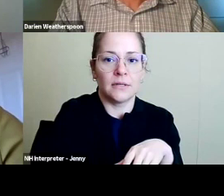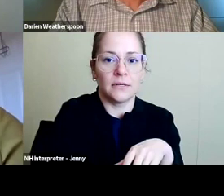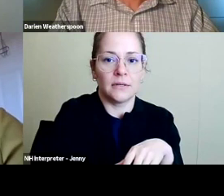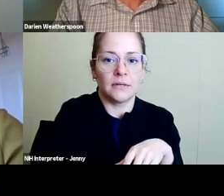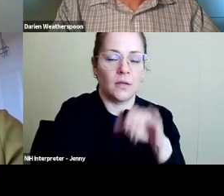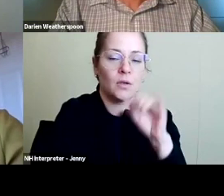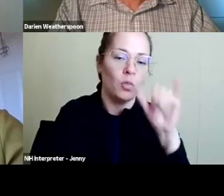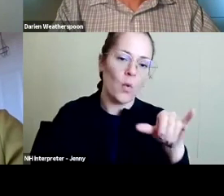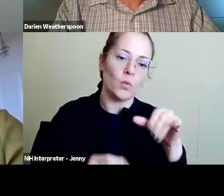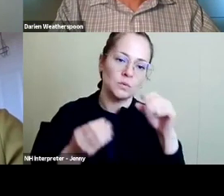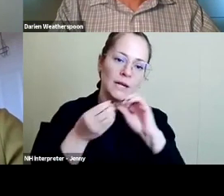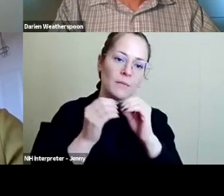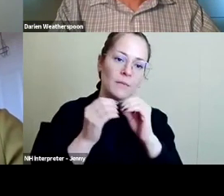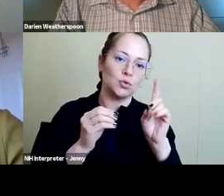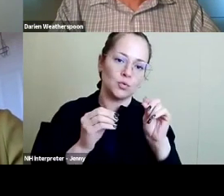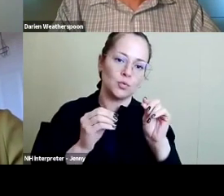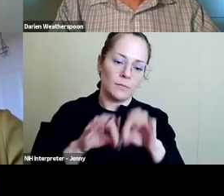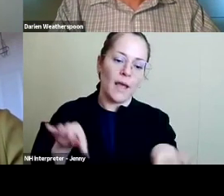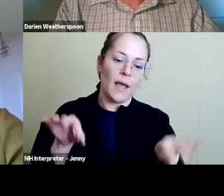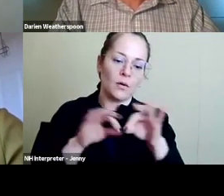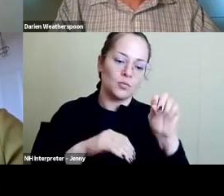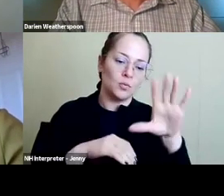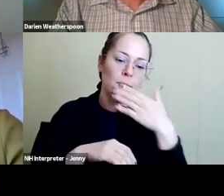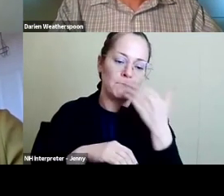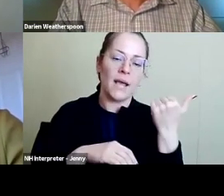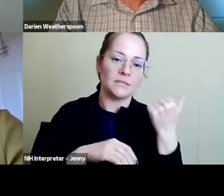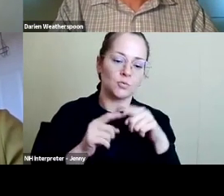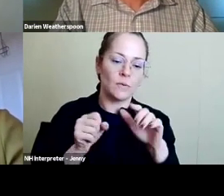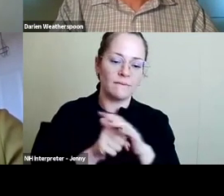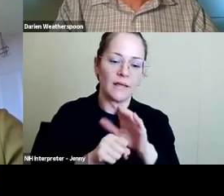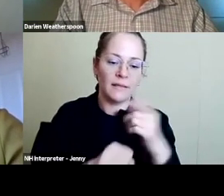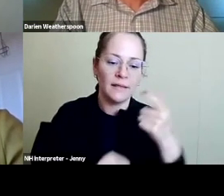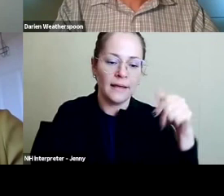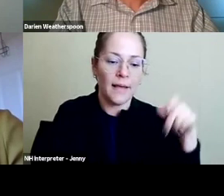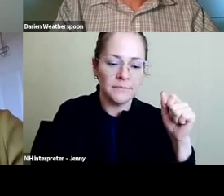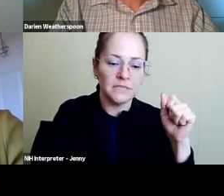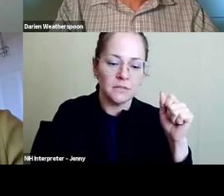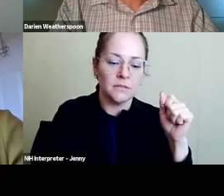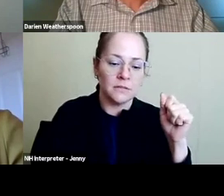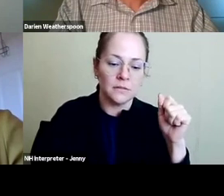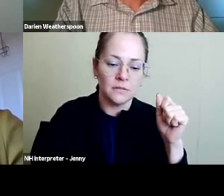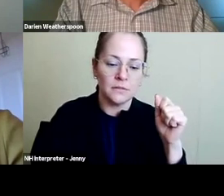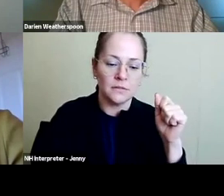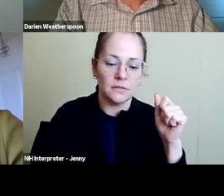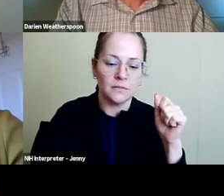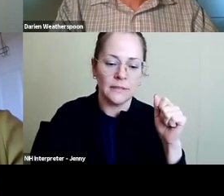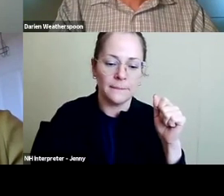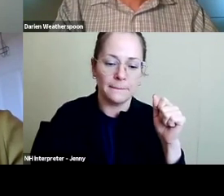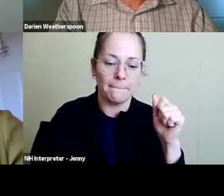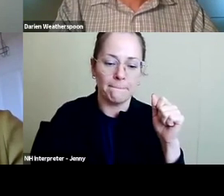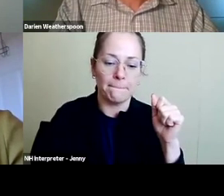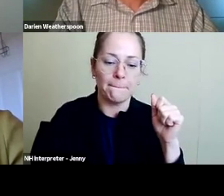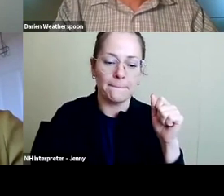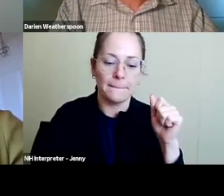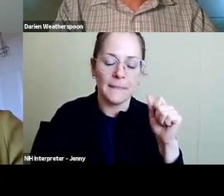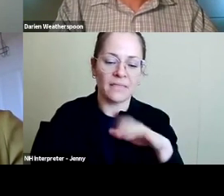matter. So you got to do our best, and then you know, fill in the gaps with other stuff that that we need, such as shadowing and experience and